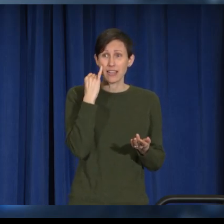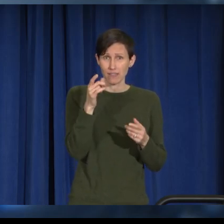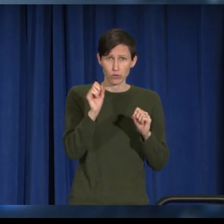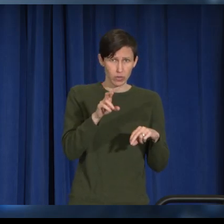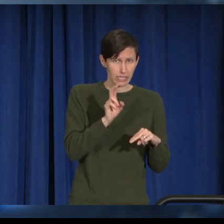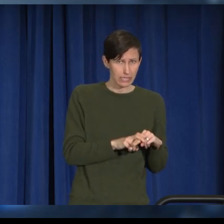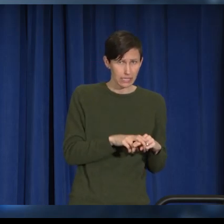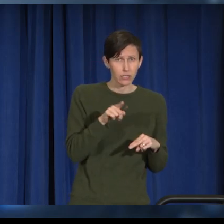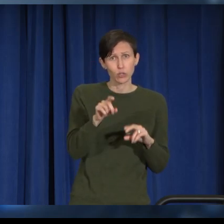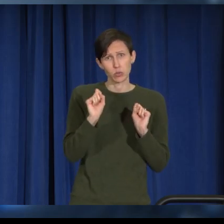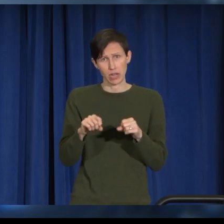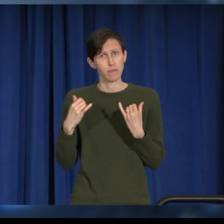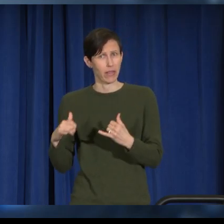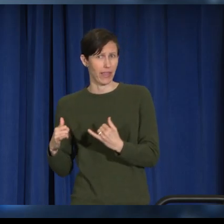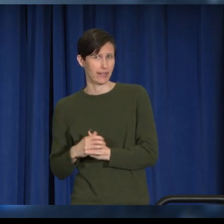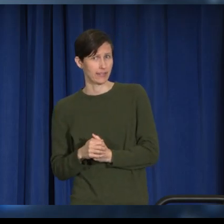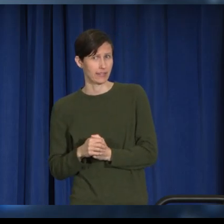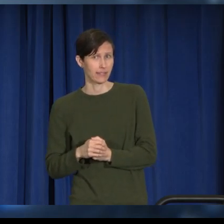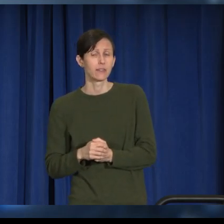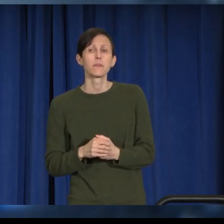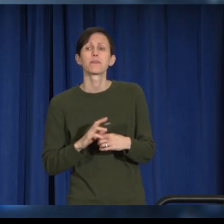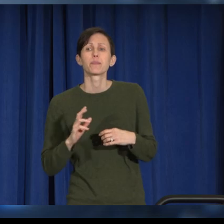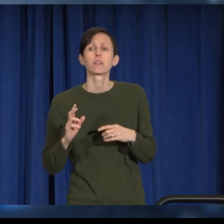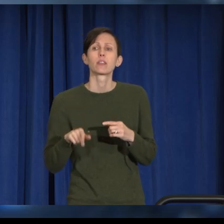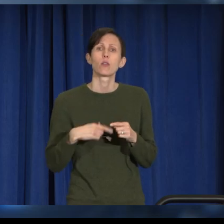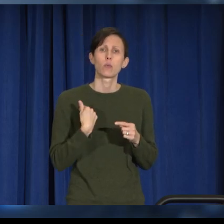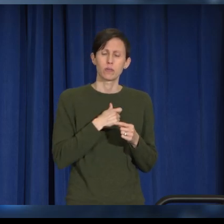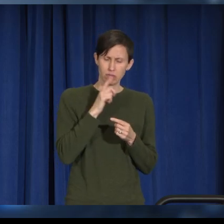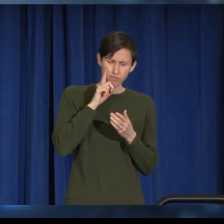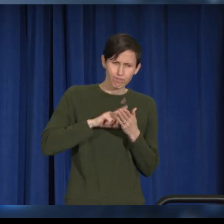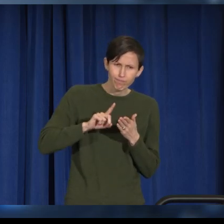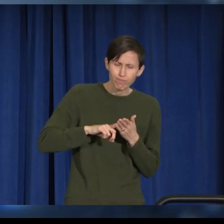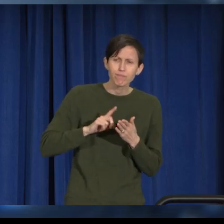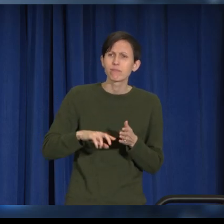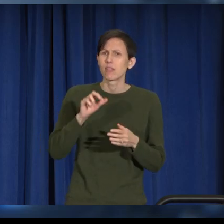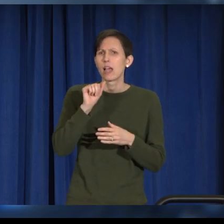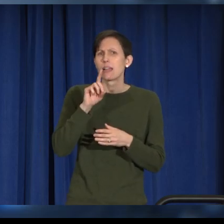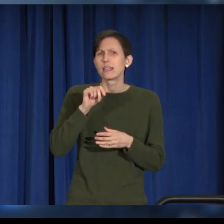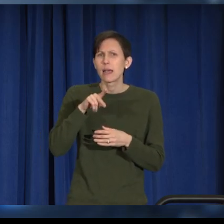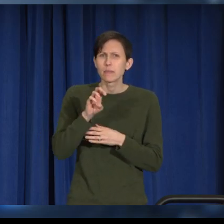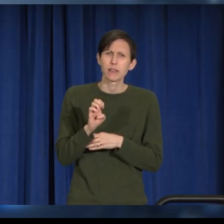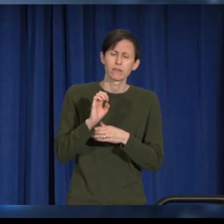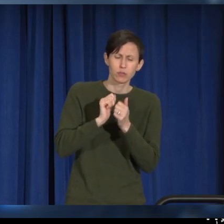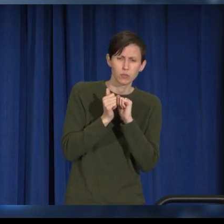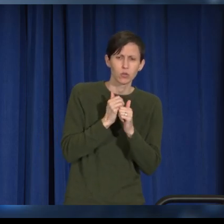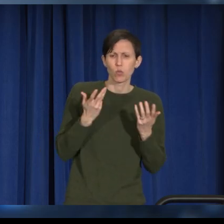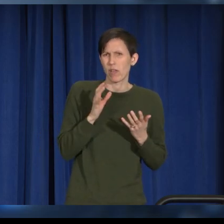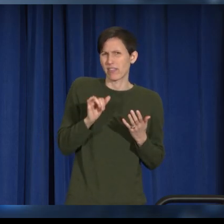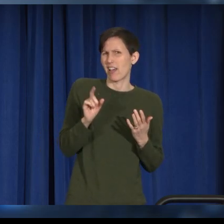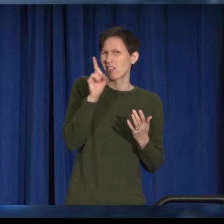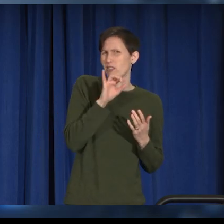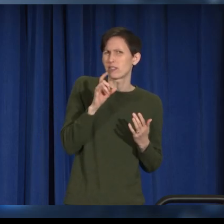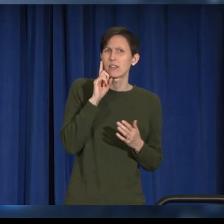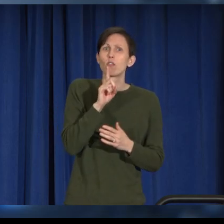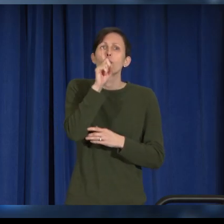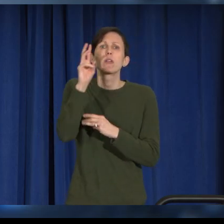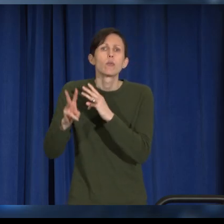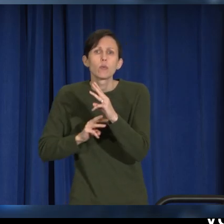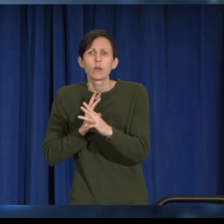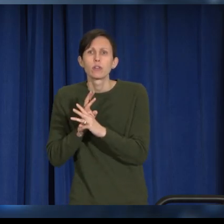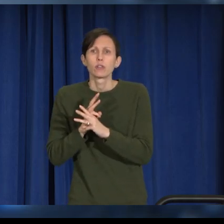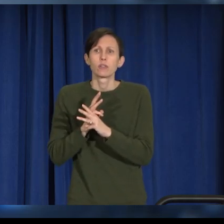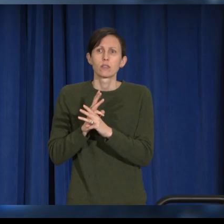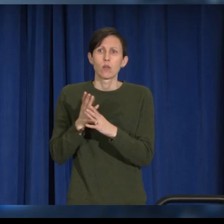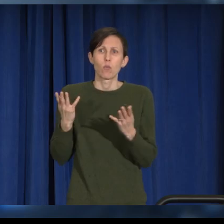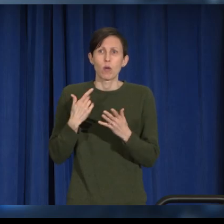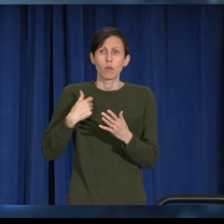play. So when we look at adaptive sports and what that application looks like in the real world, what we're doing is